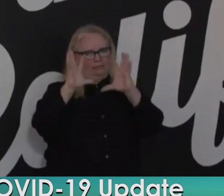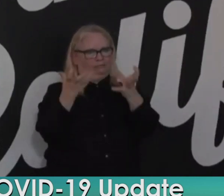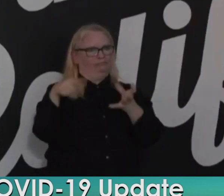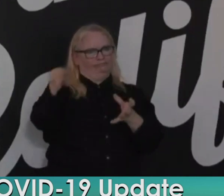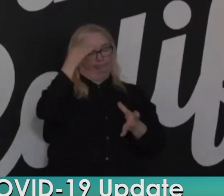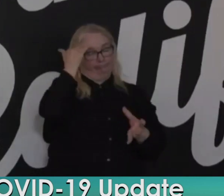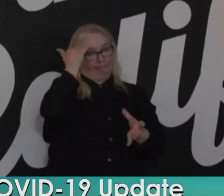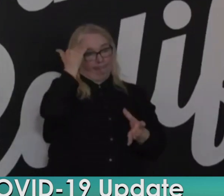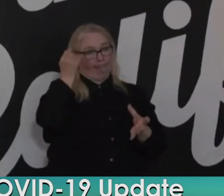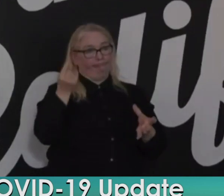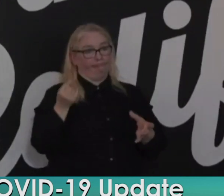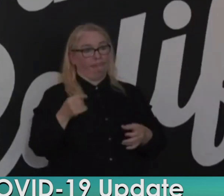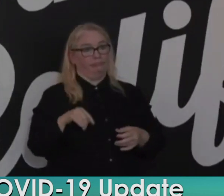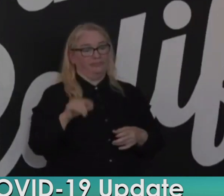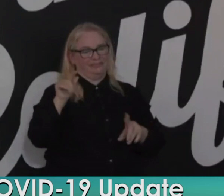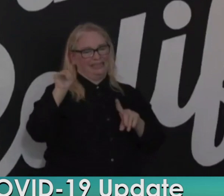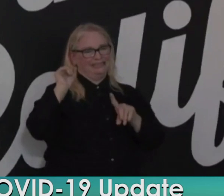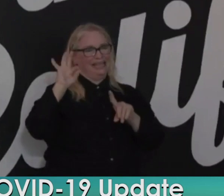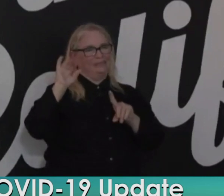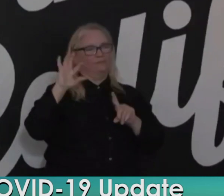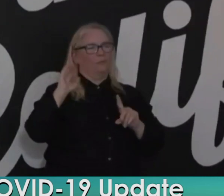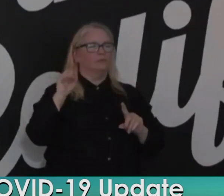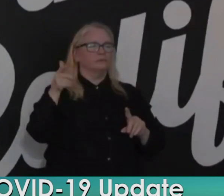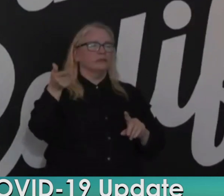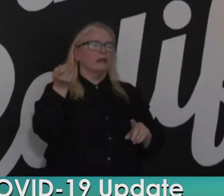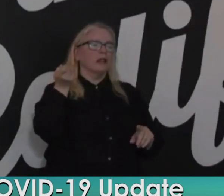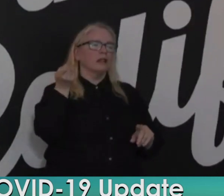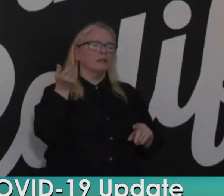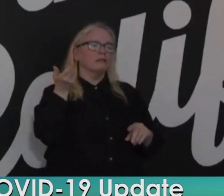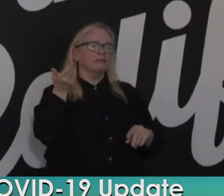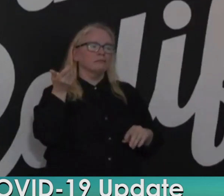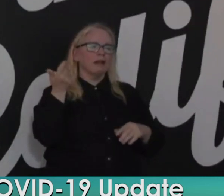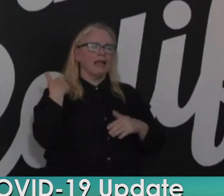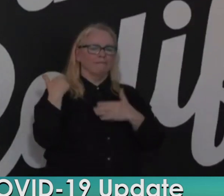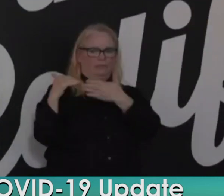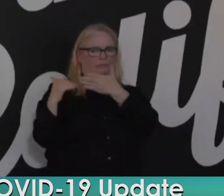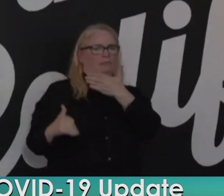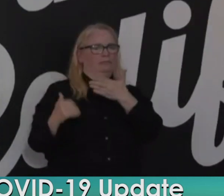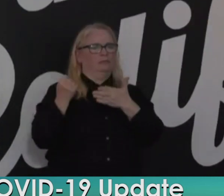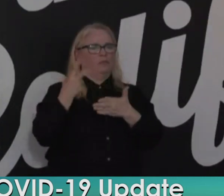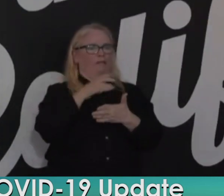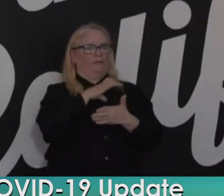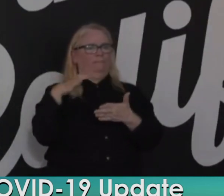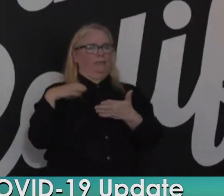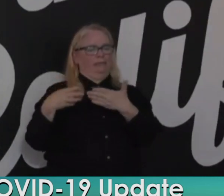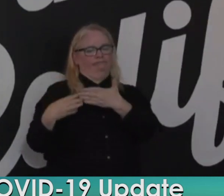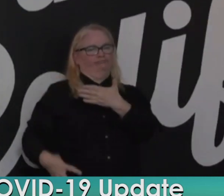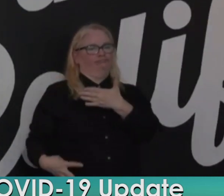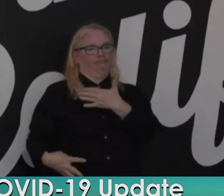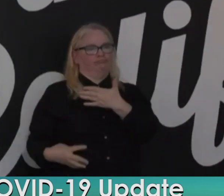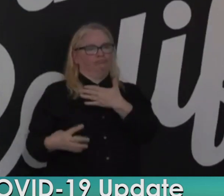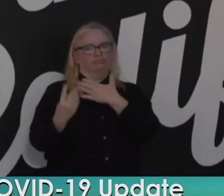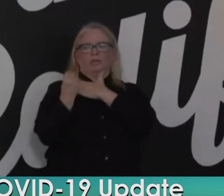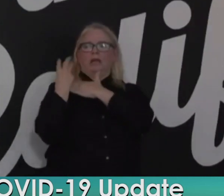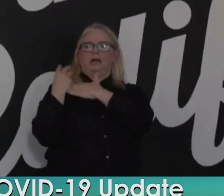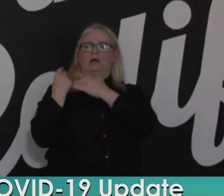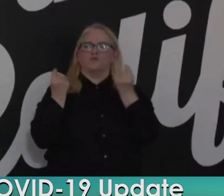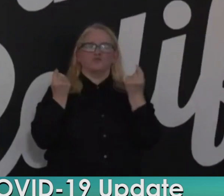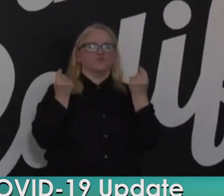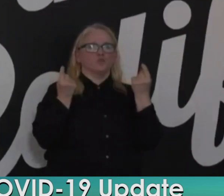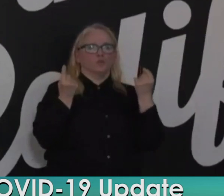dozen or so, a little less than a dozen committees that are advising us not only regionally but